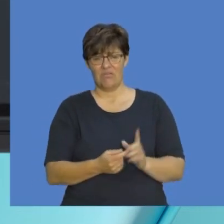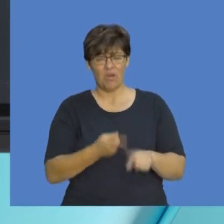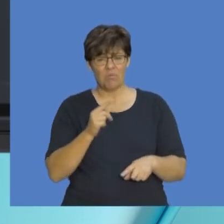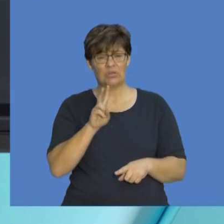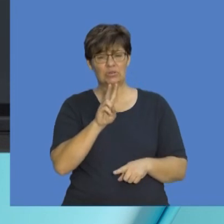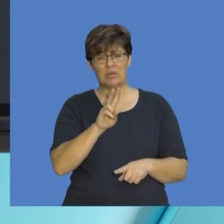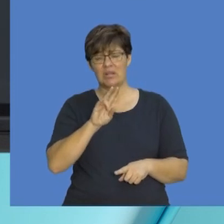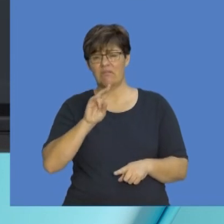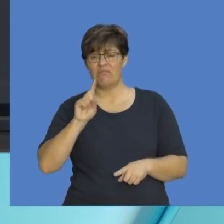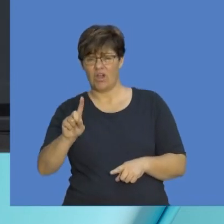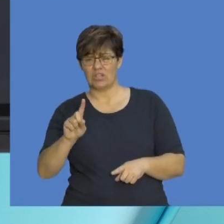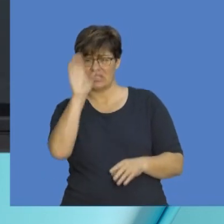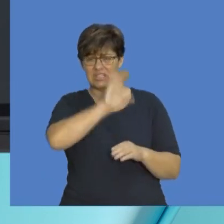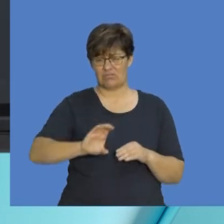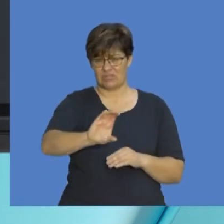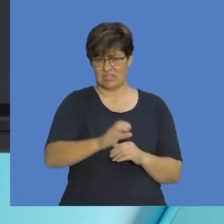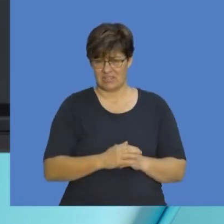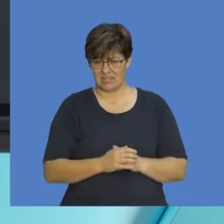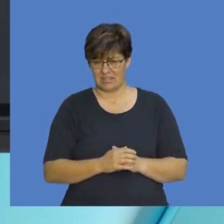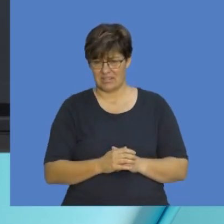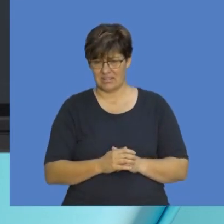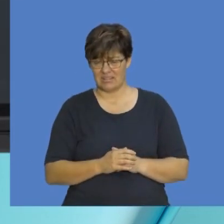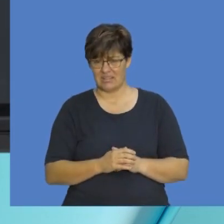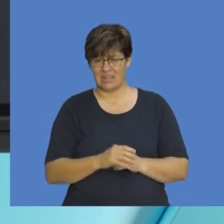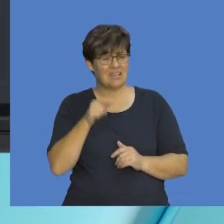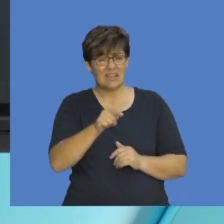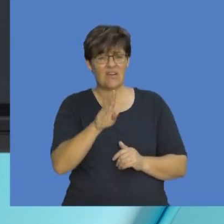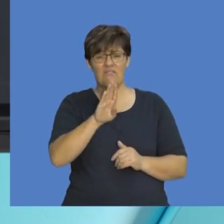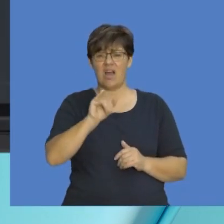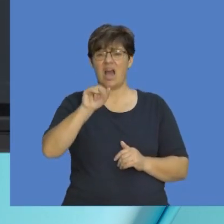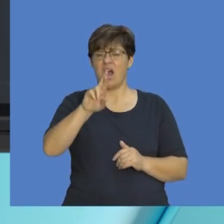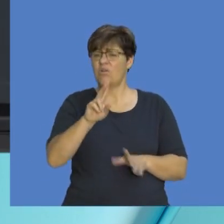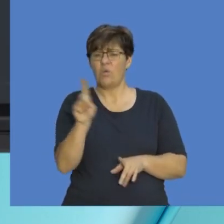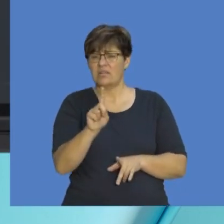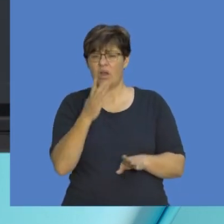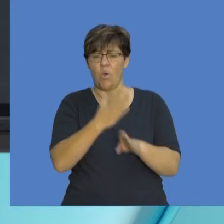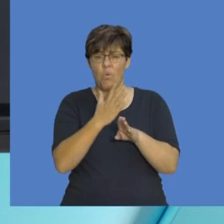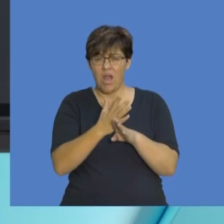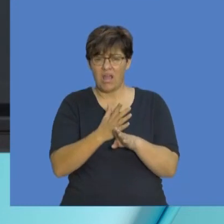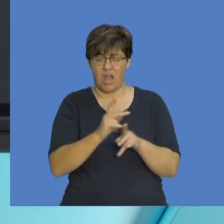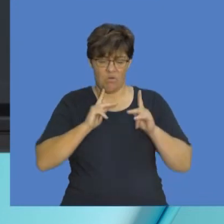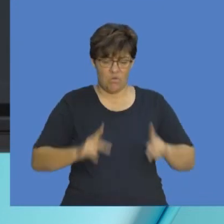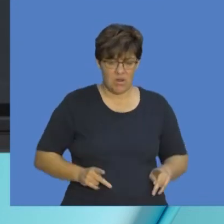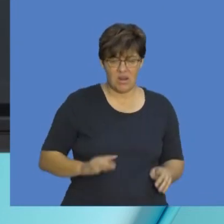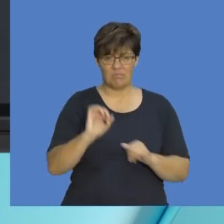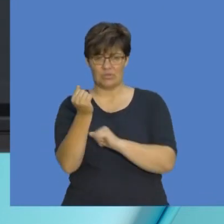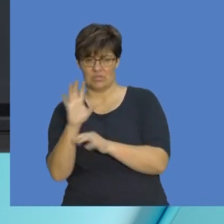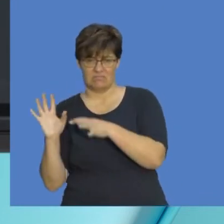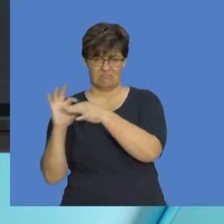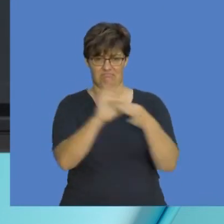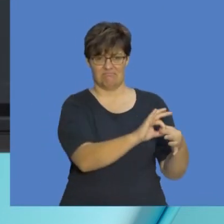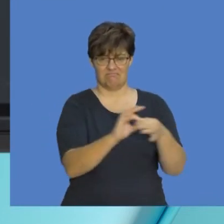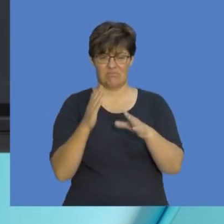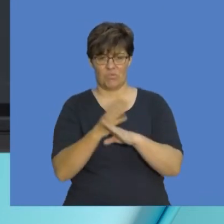of the 21st century. The 4th industrial revolution is about the collaboration of human